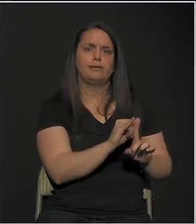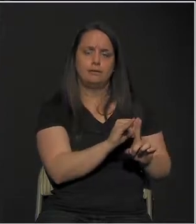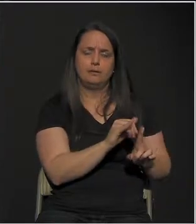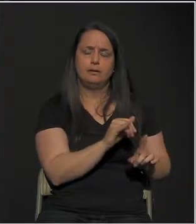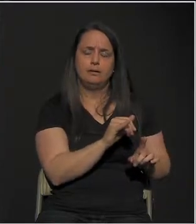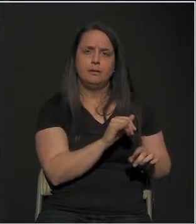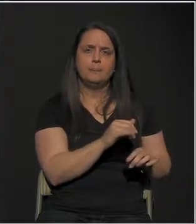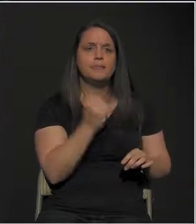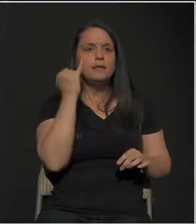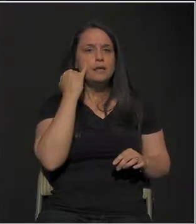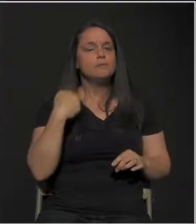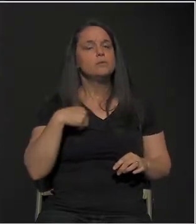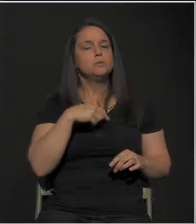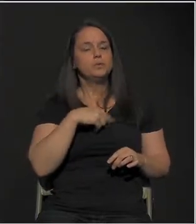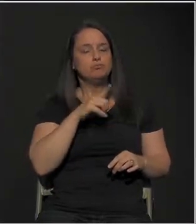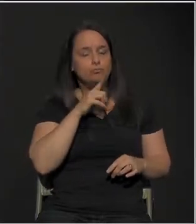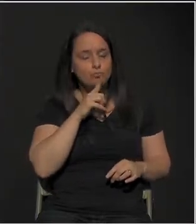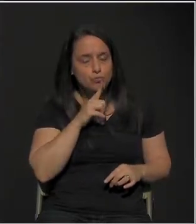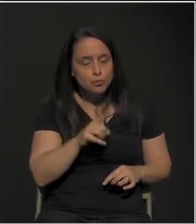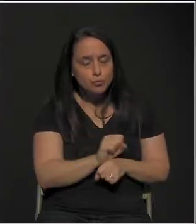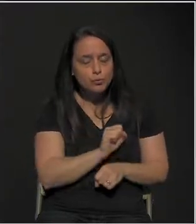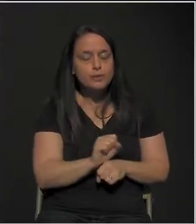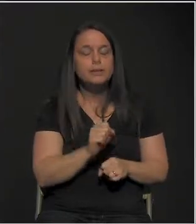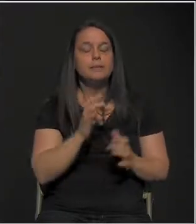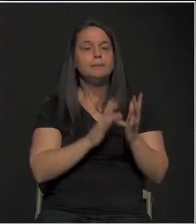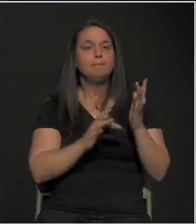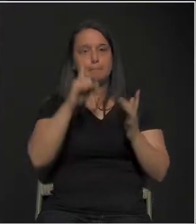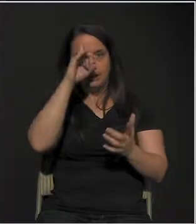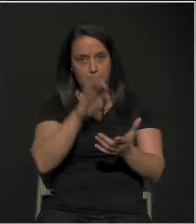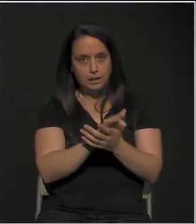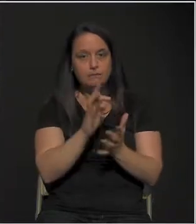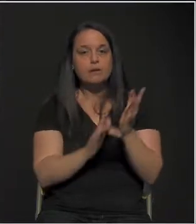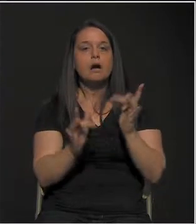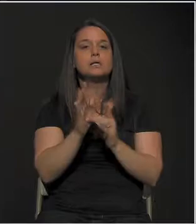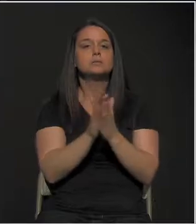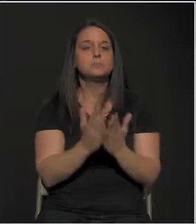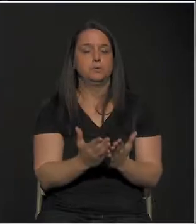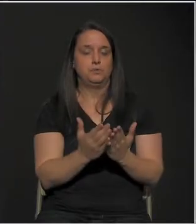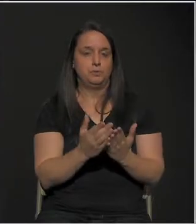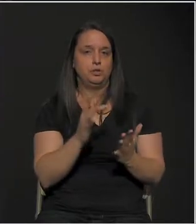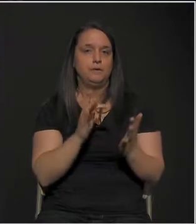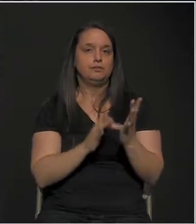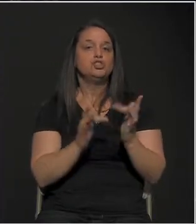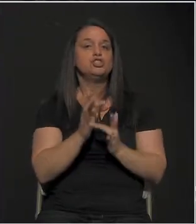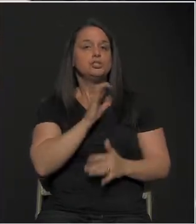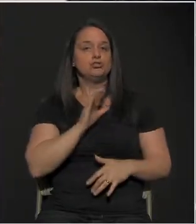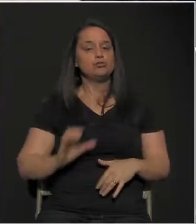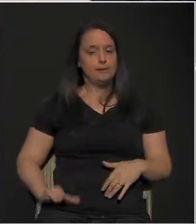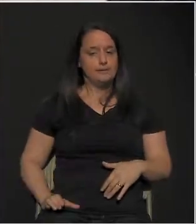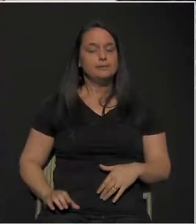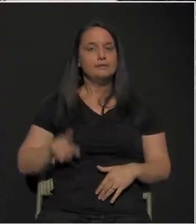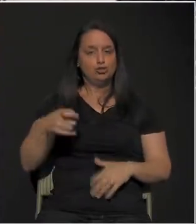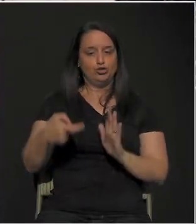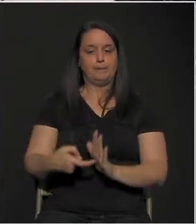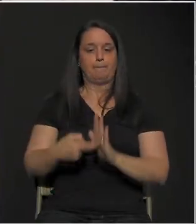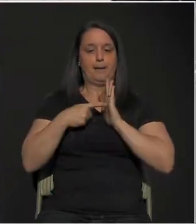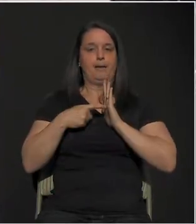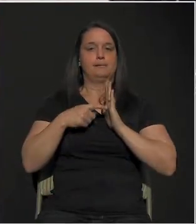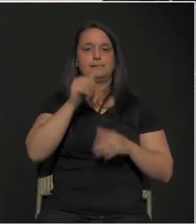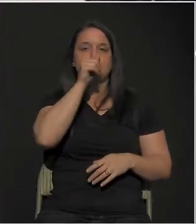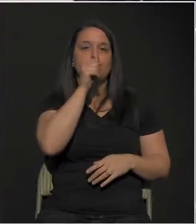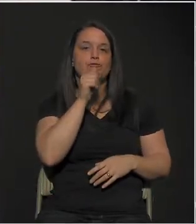If we truly believe the gospel of Jesus Christ, then it should demand suffering in our